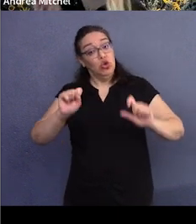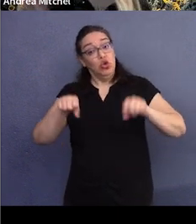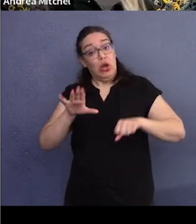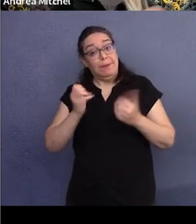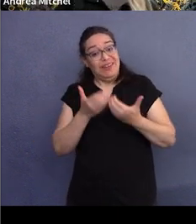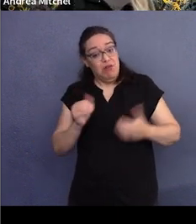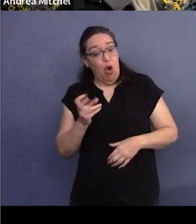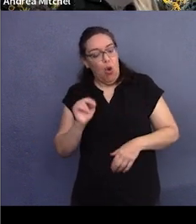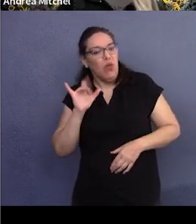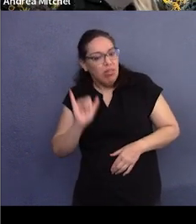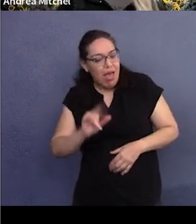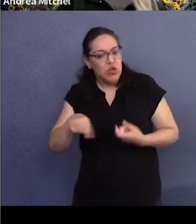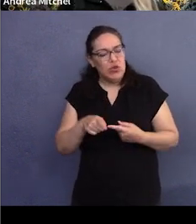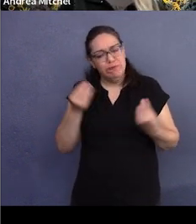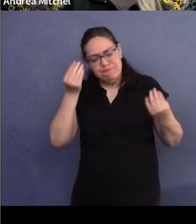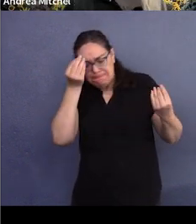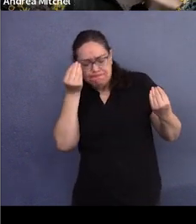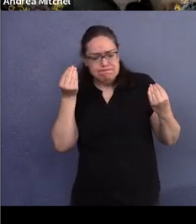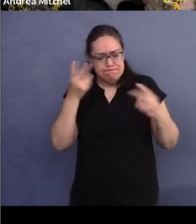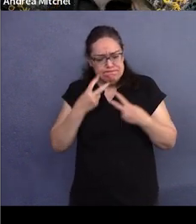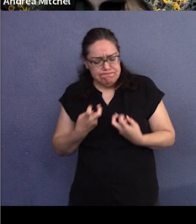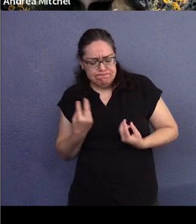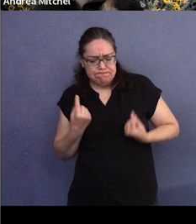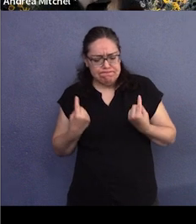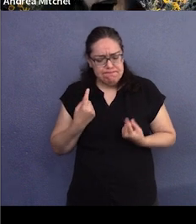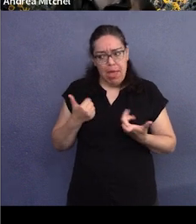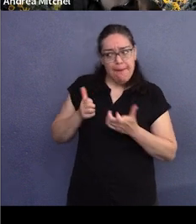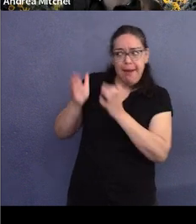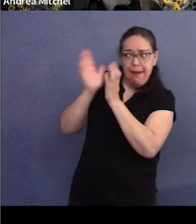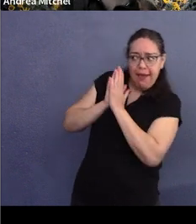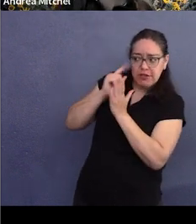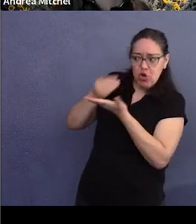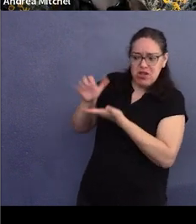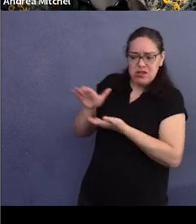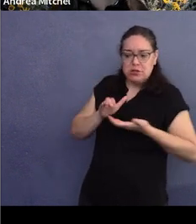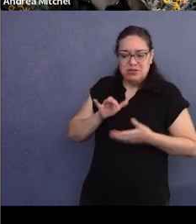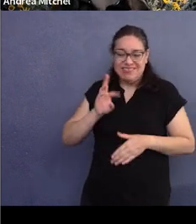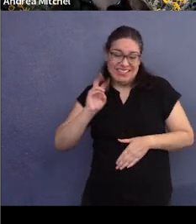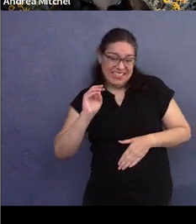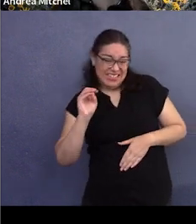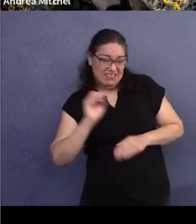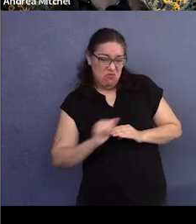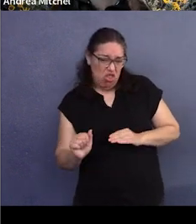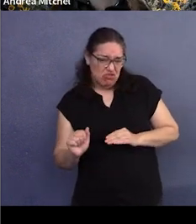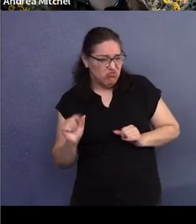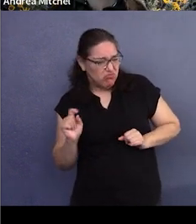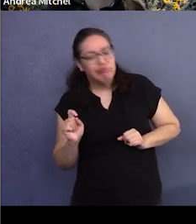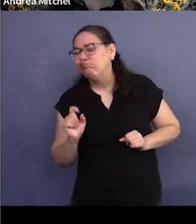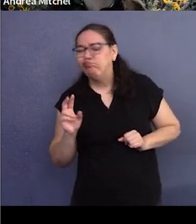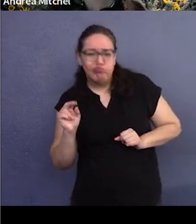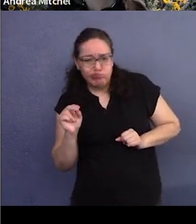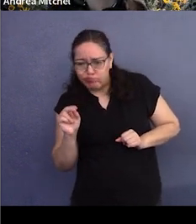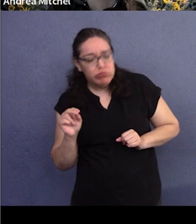this is where you have to sit there and think, okay, am I gonna be asking for like $60? Well, no. If you're gonna